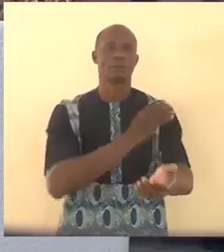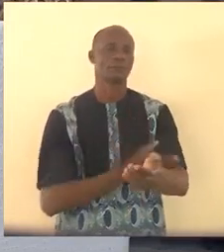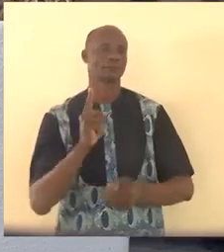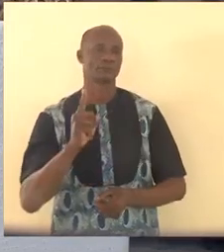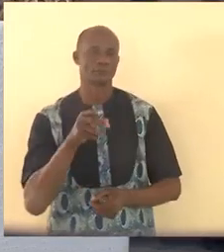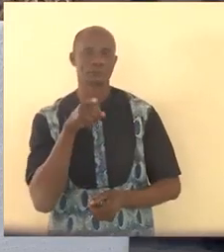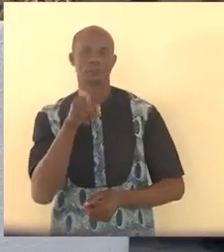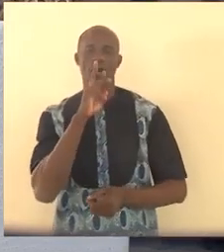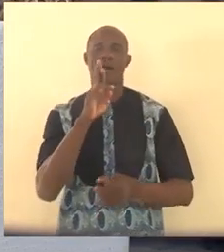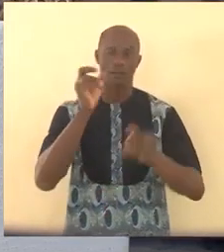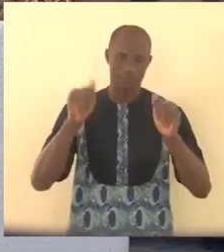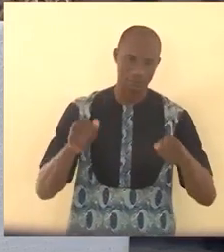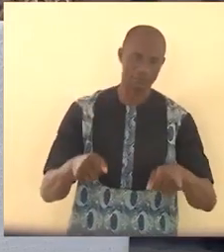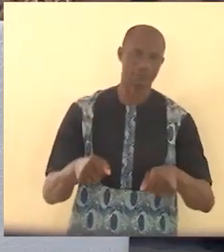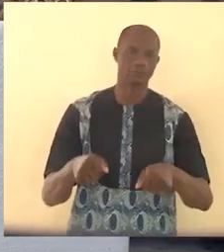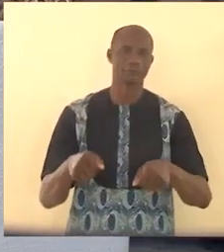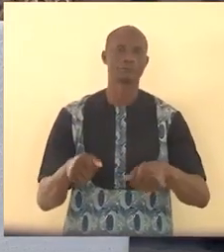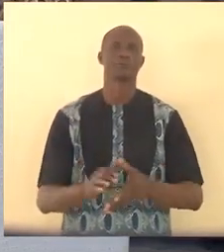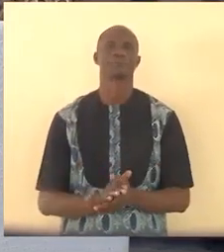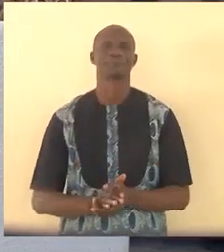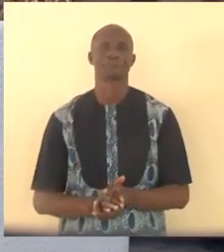Mighty one, you are